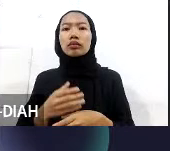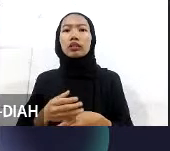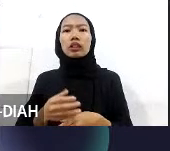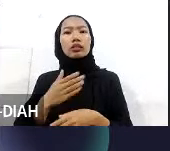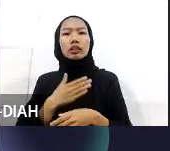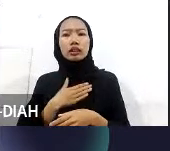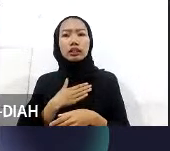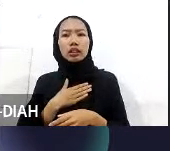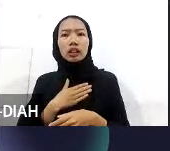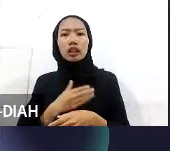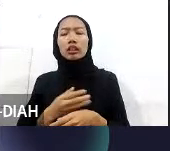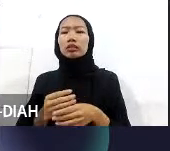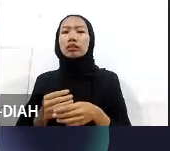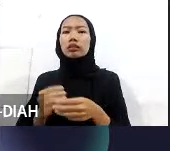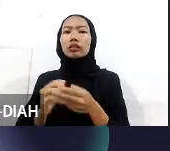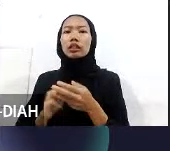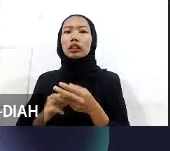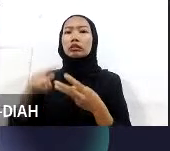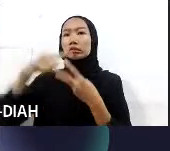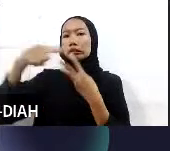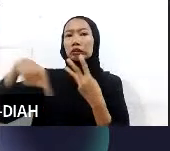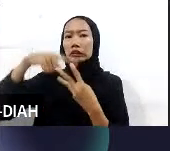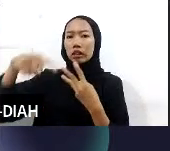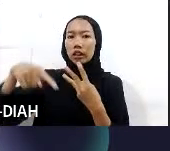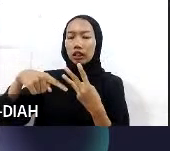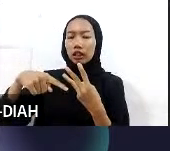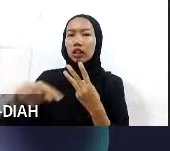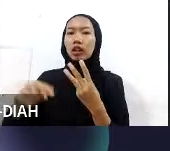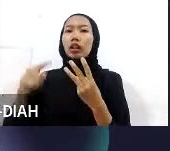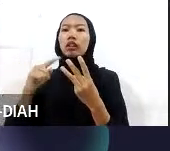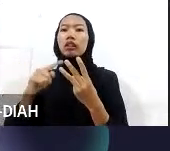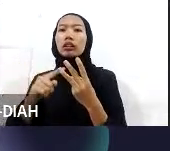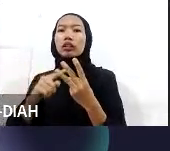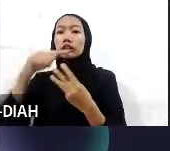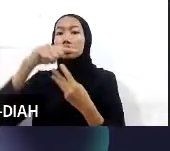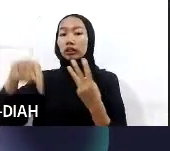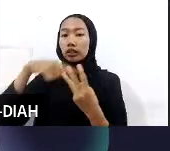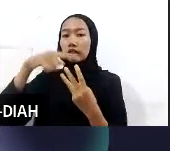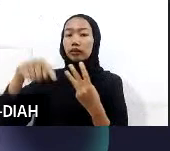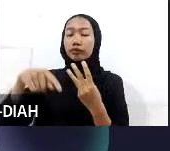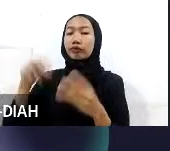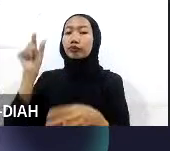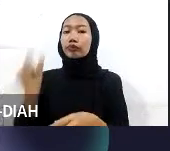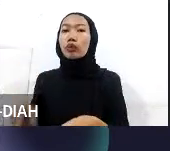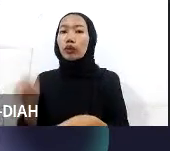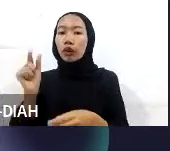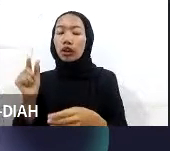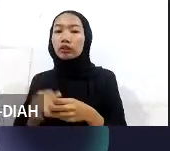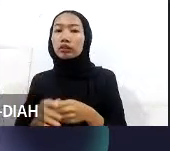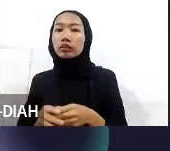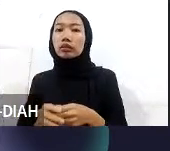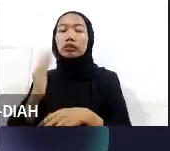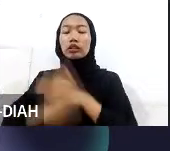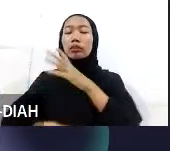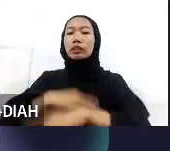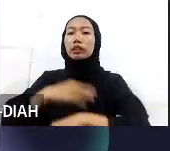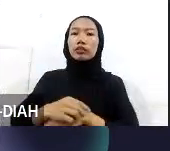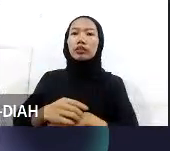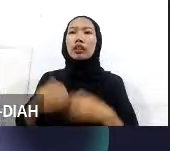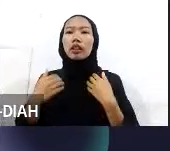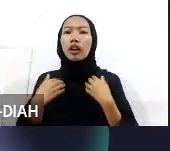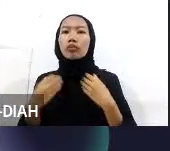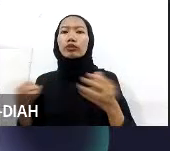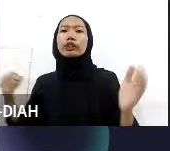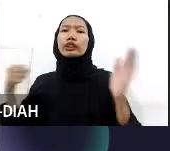Some it doesn't impact, for many it does. There's many kinds